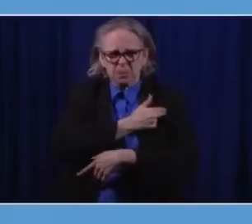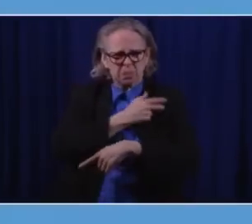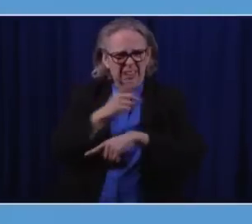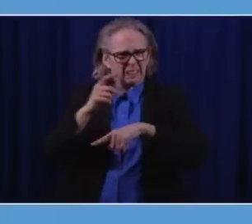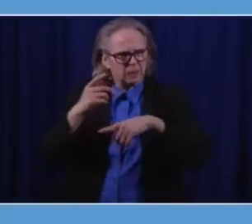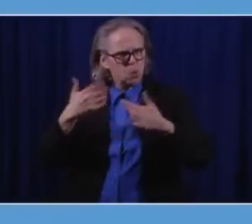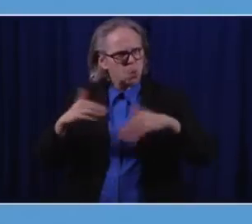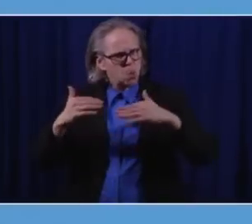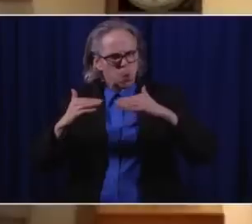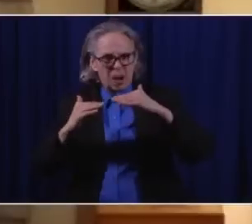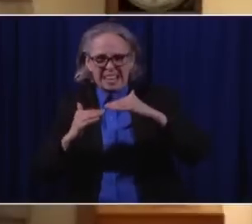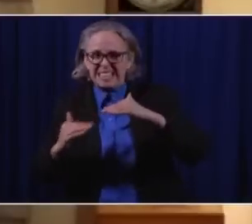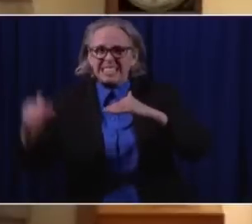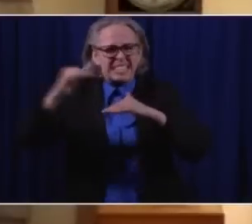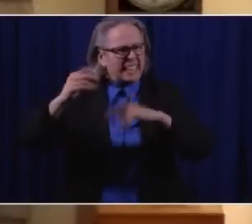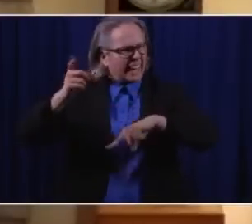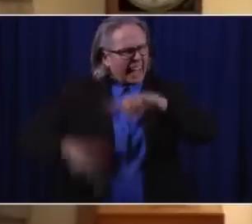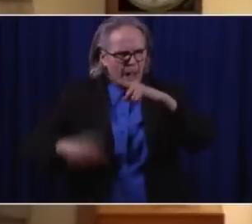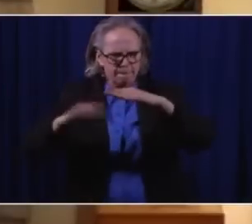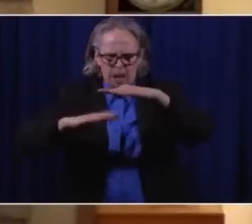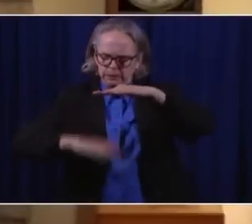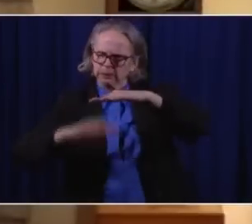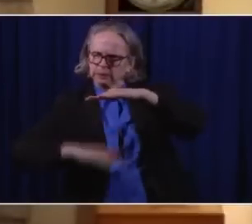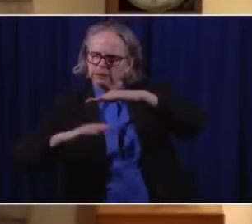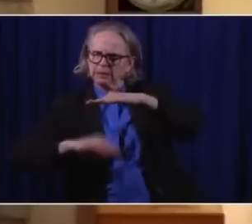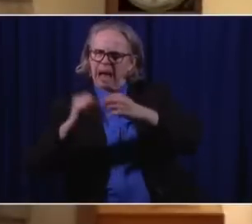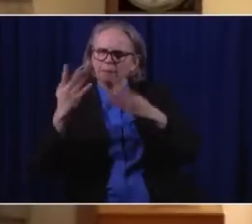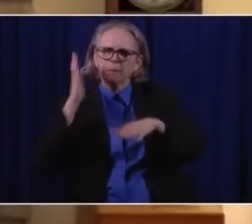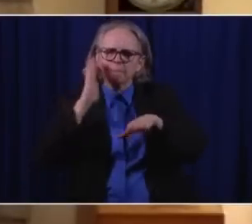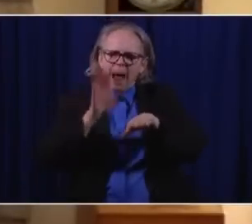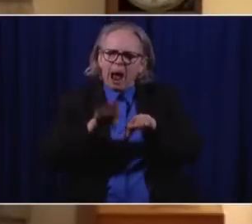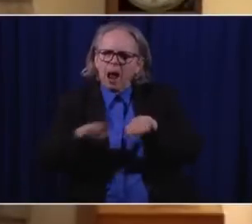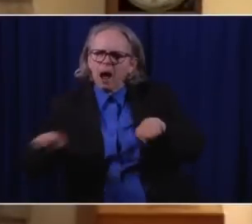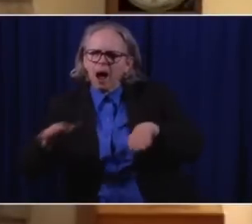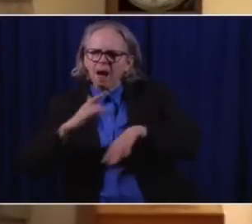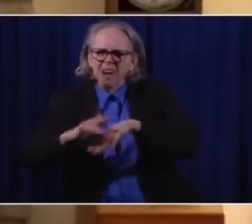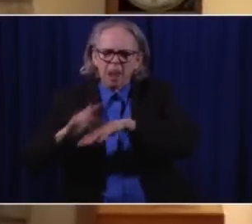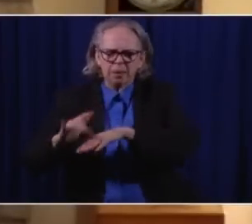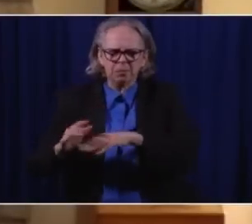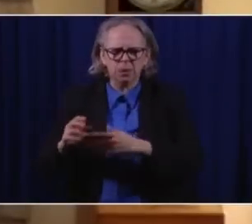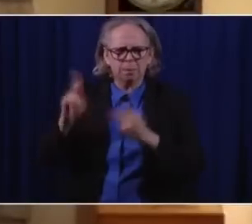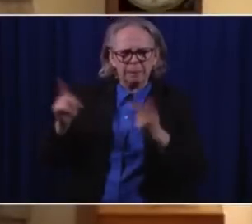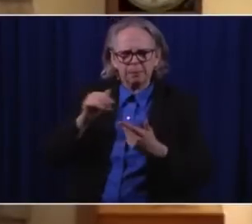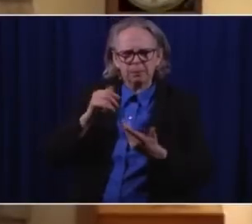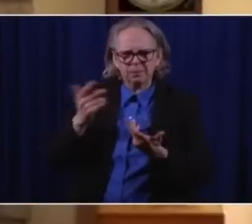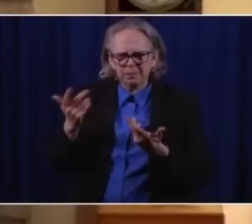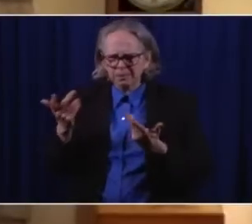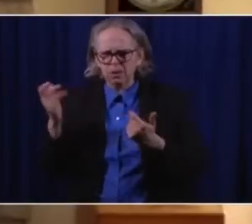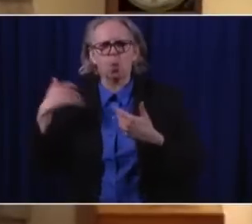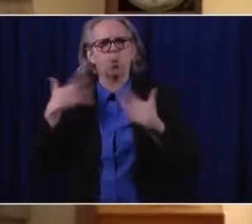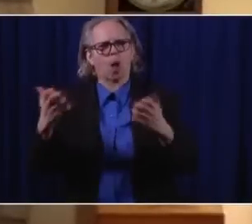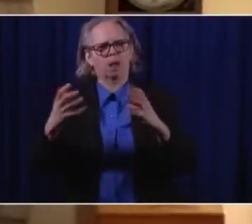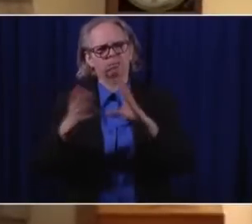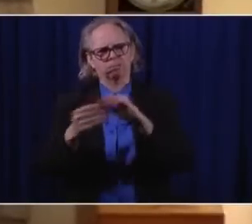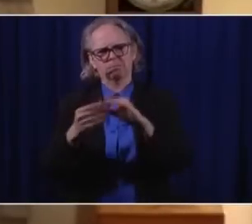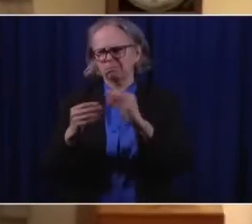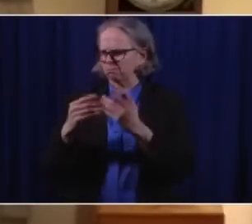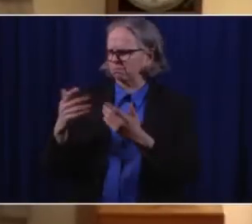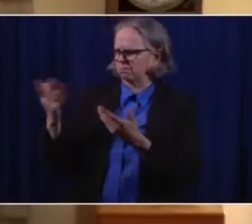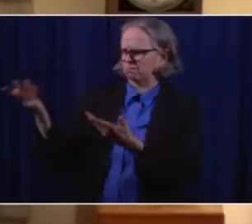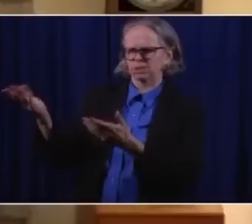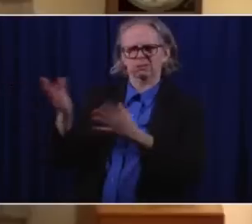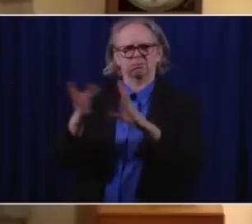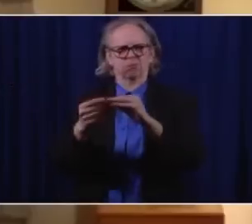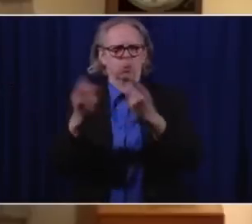who are going to report directly to you about what they're seeing in their hospital. And we'll have that in a little bit. Sadly, we also